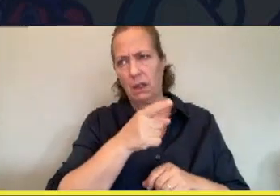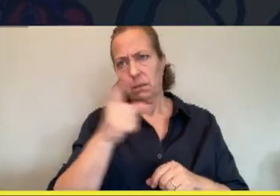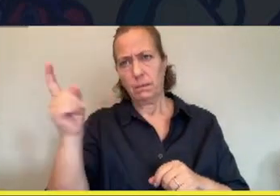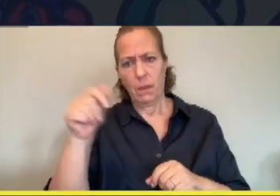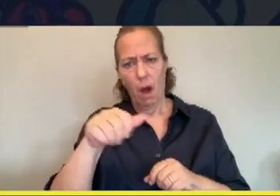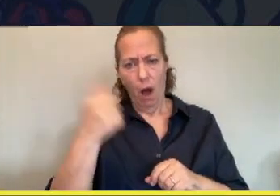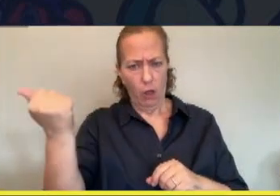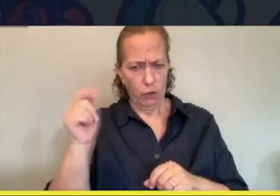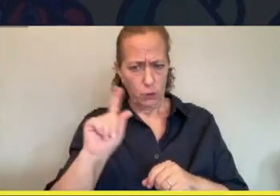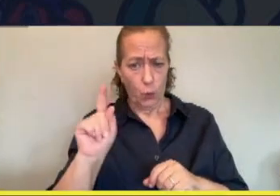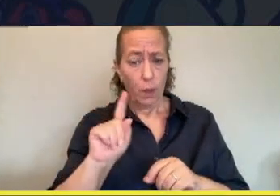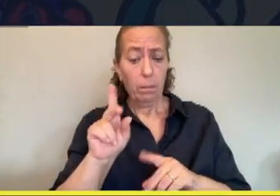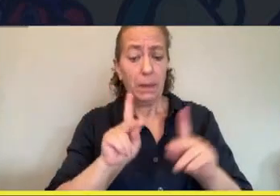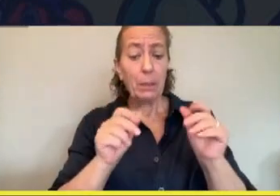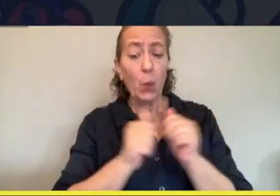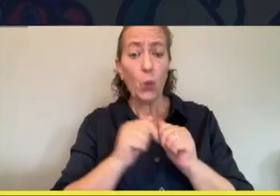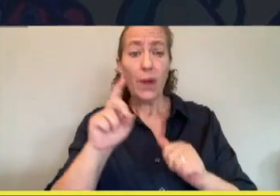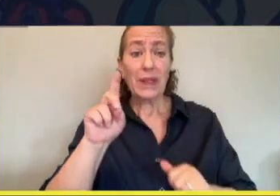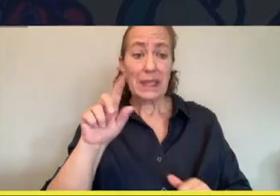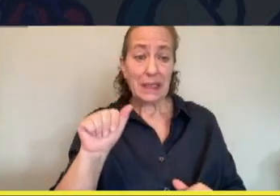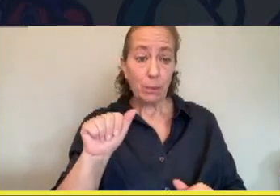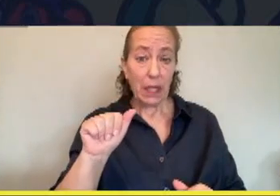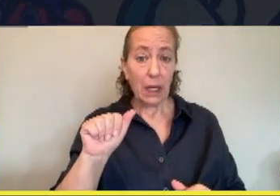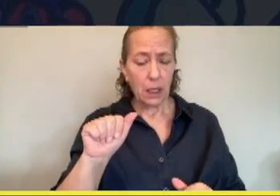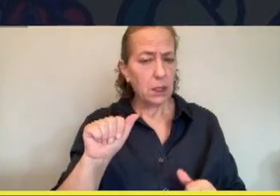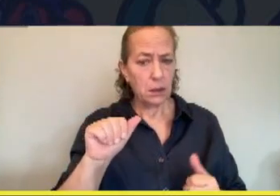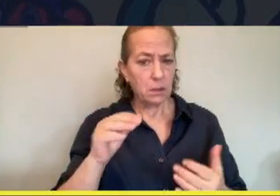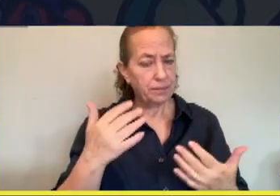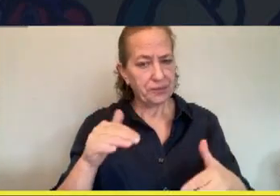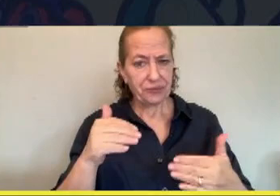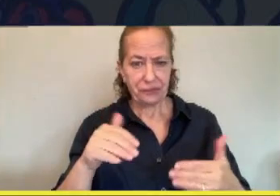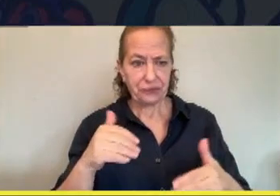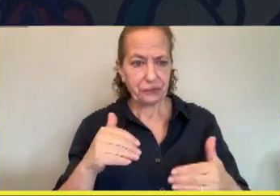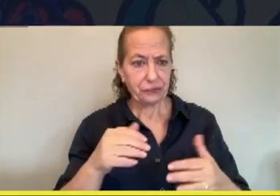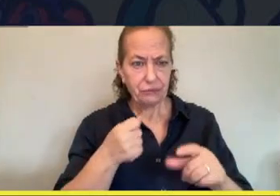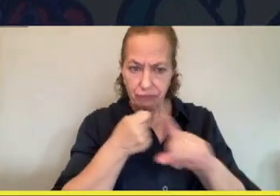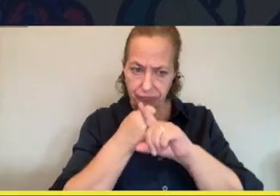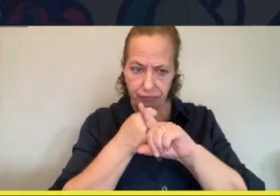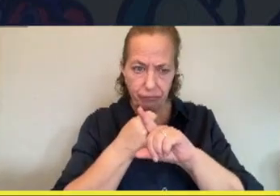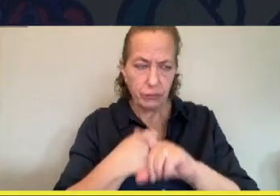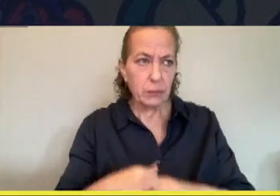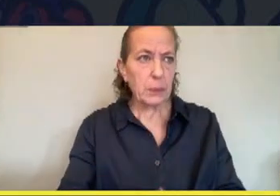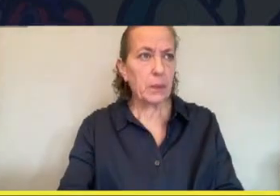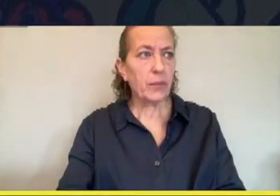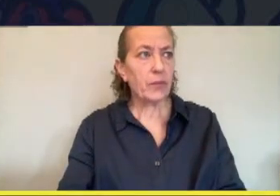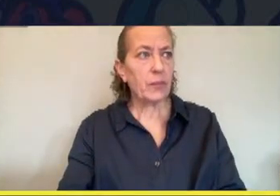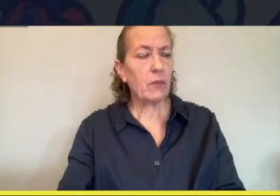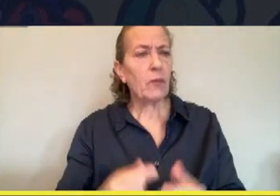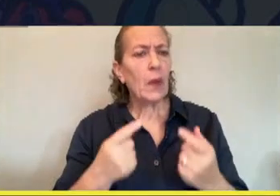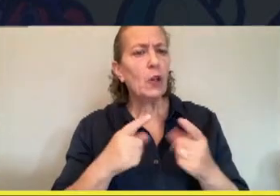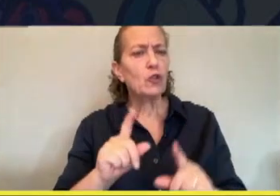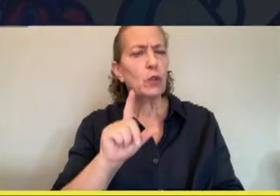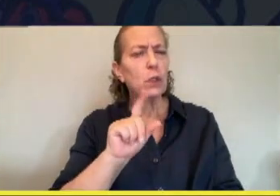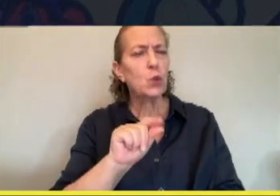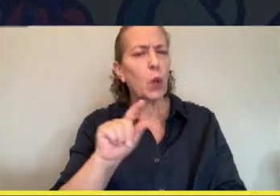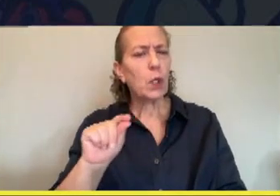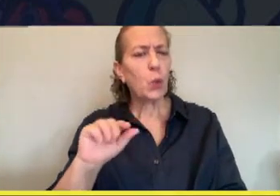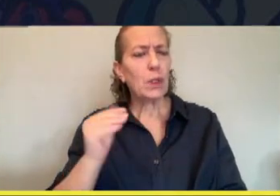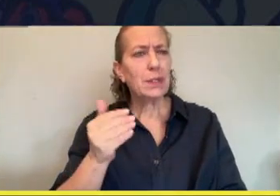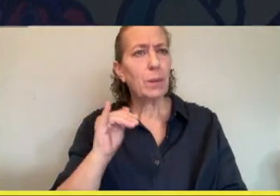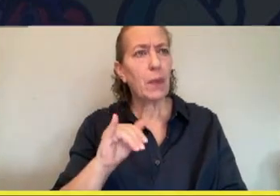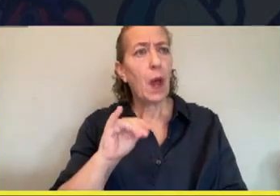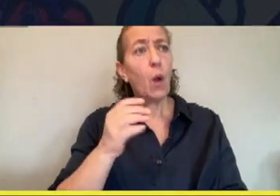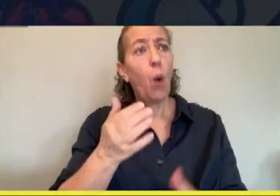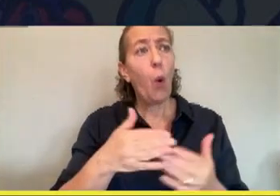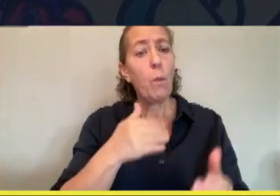with disability live. It is believed that during this time, 2020, almost half of COVID-19 deaths